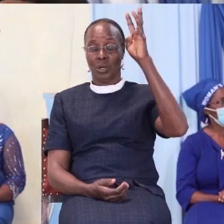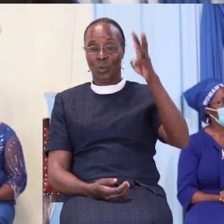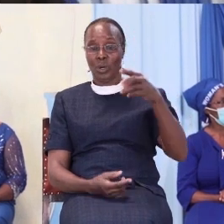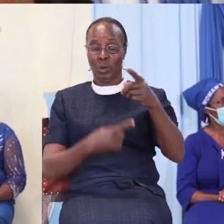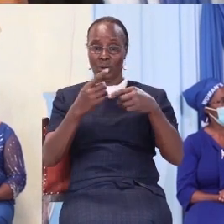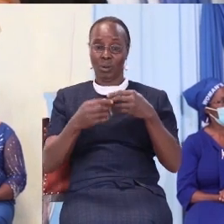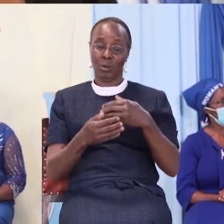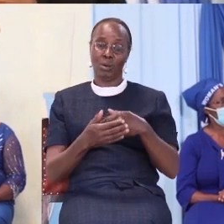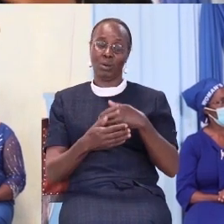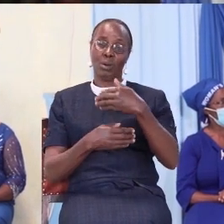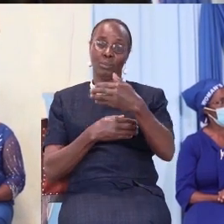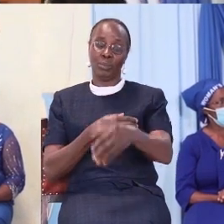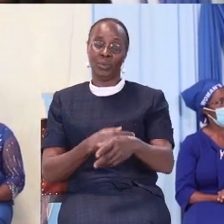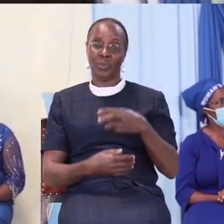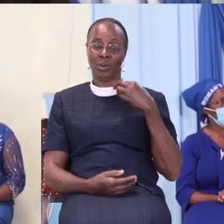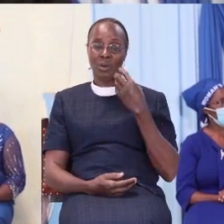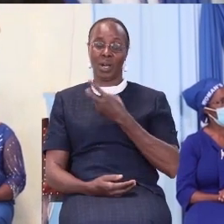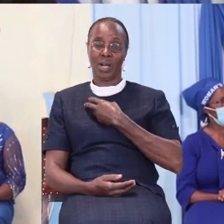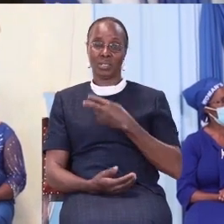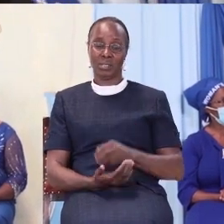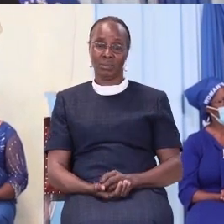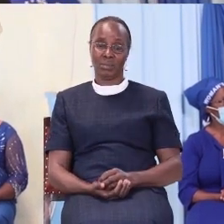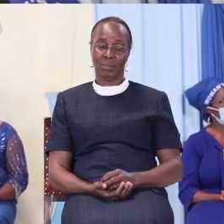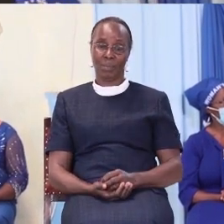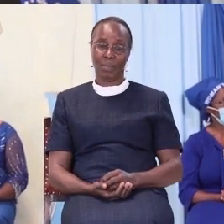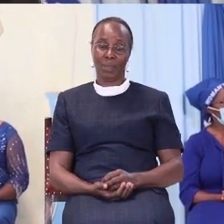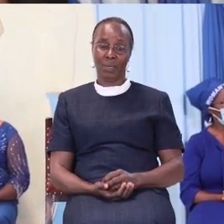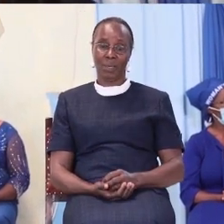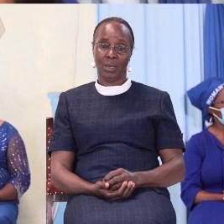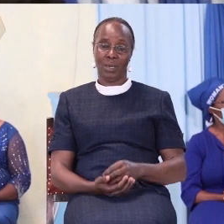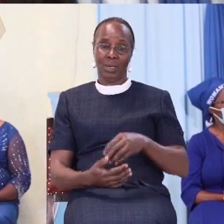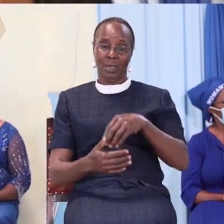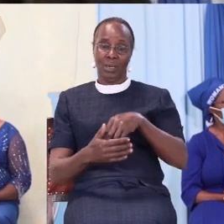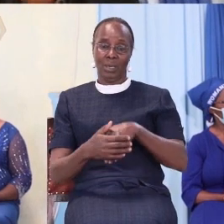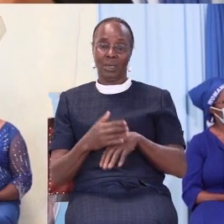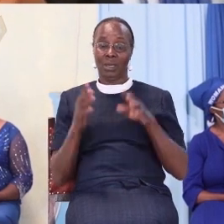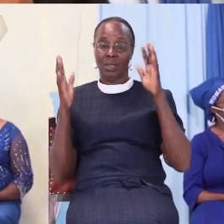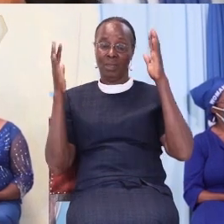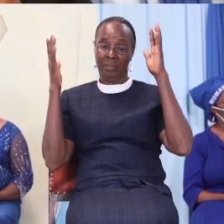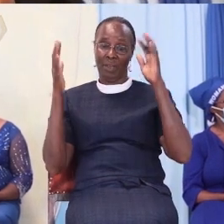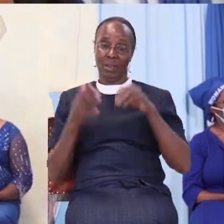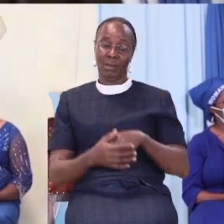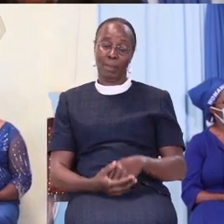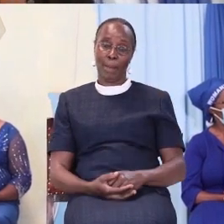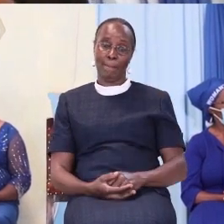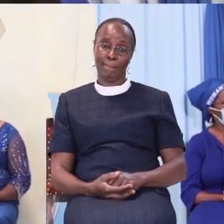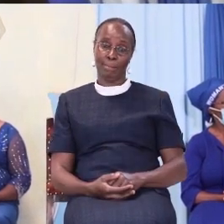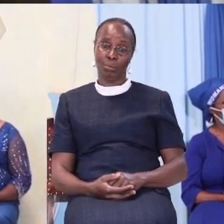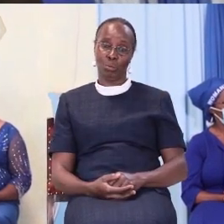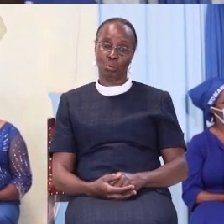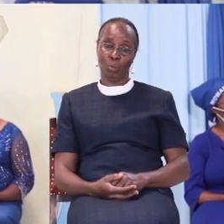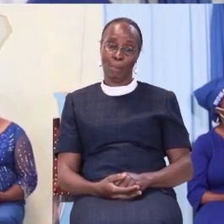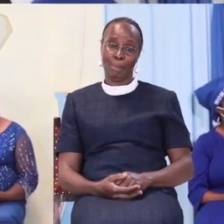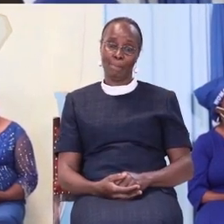some fashion says is a consuming fire, others say is as a raging